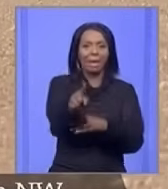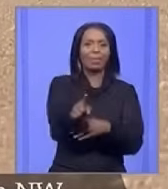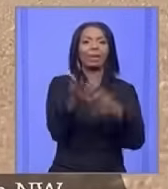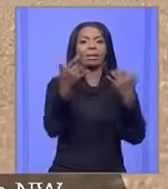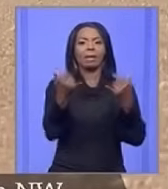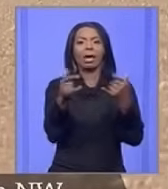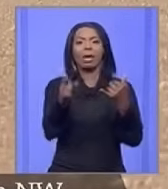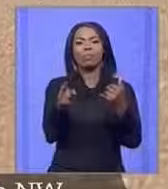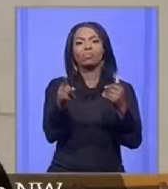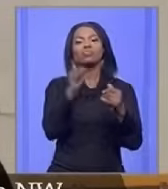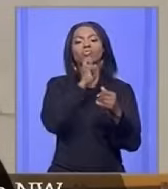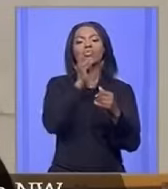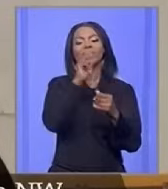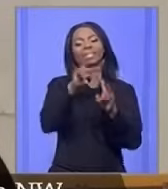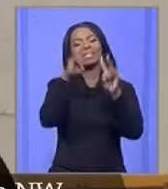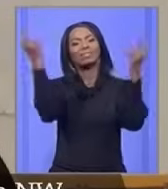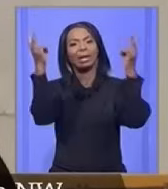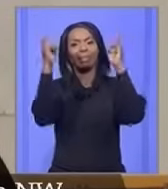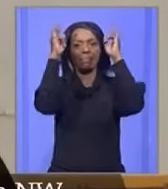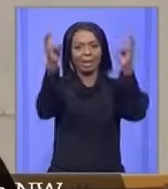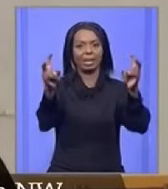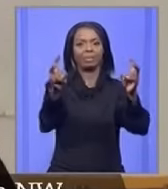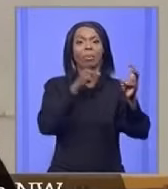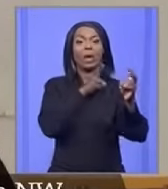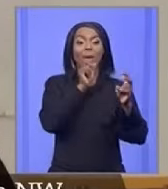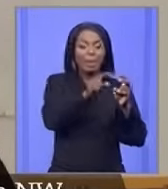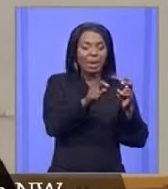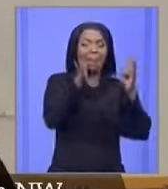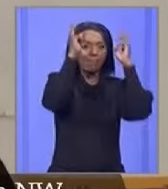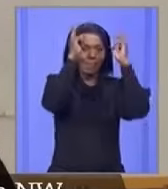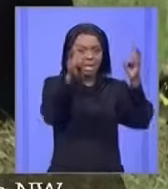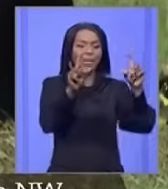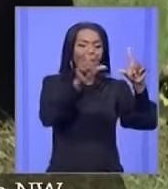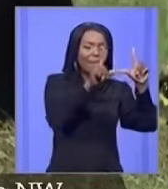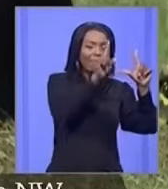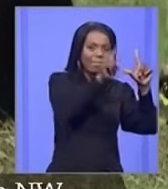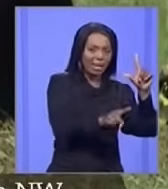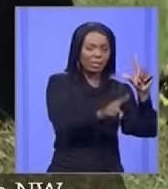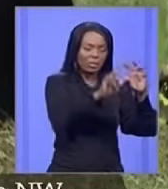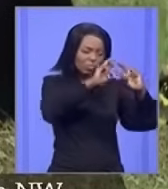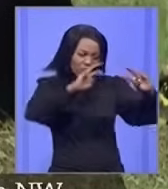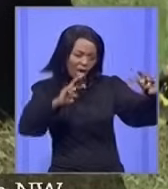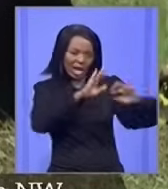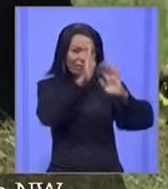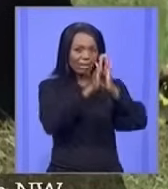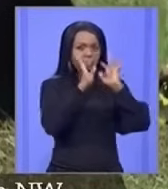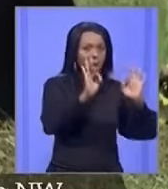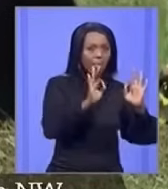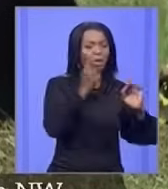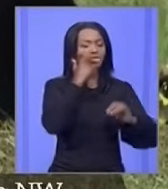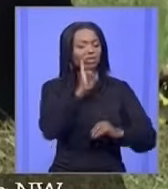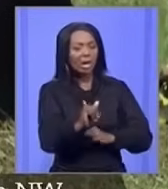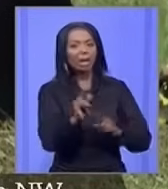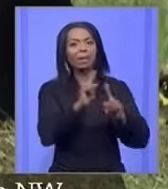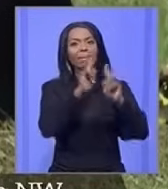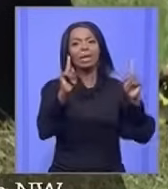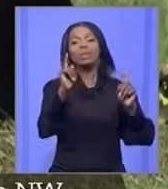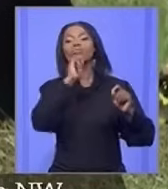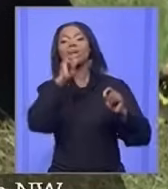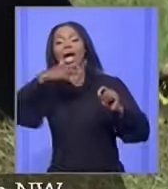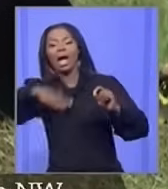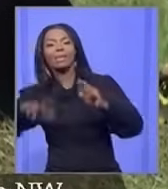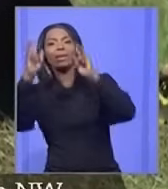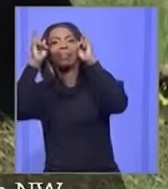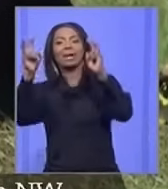dirisa bese e farologaneng go na le eo a neng a isitse gore e ye go tlhatlhobiwa. Ba lephata le le kgethegile la dipatlisiso SIU ba santse